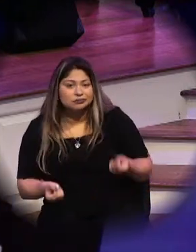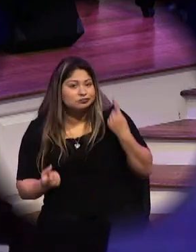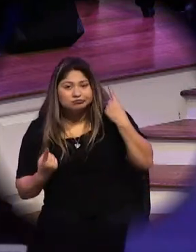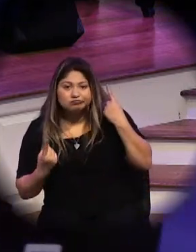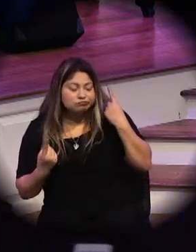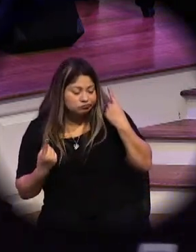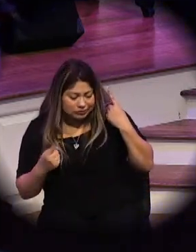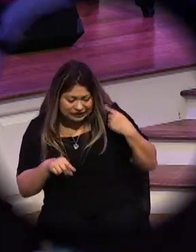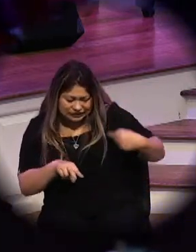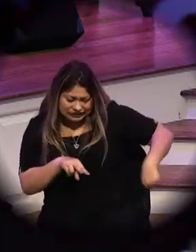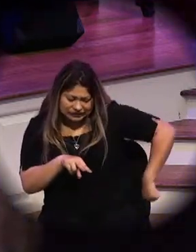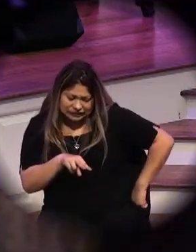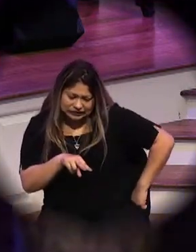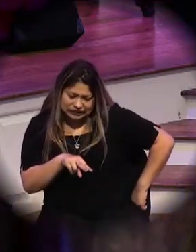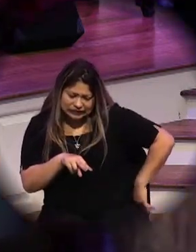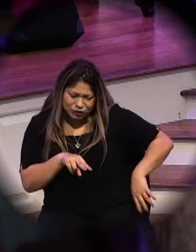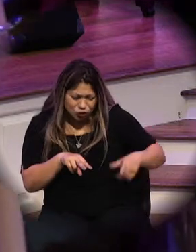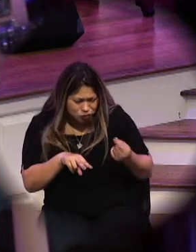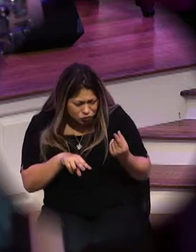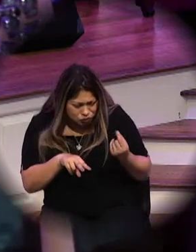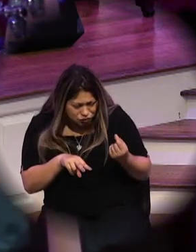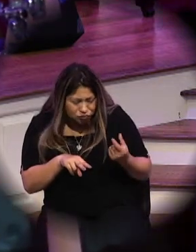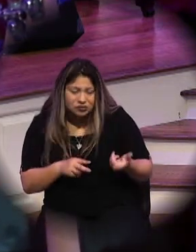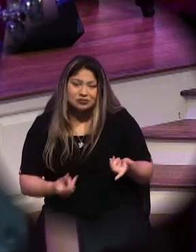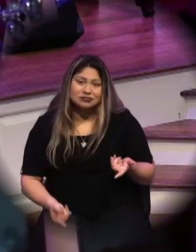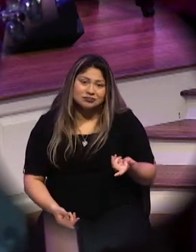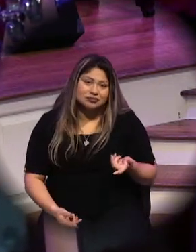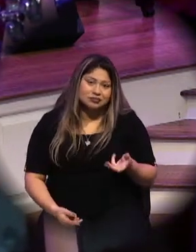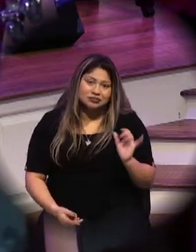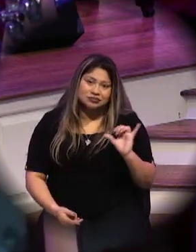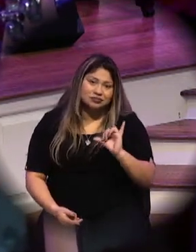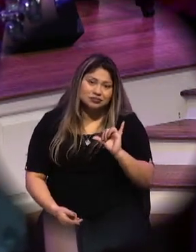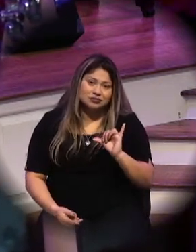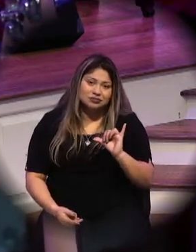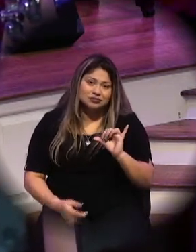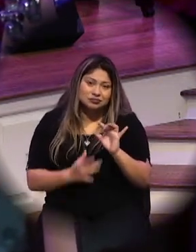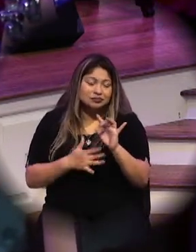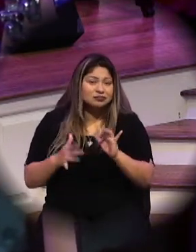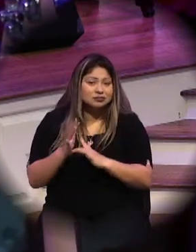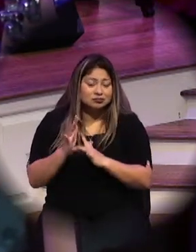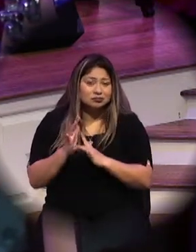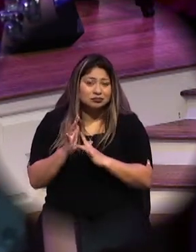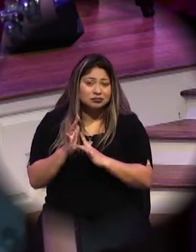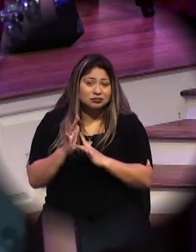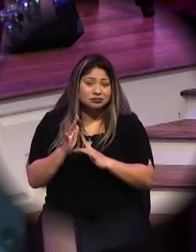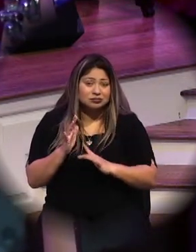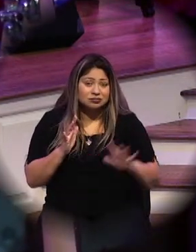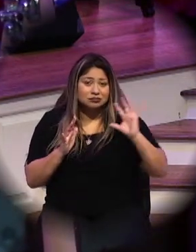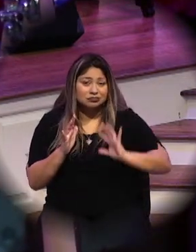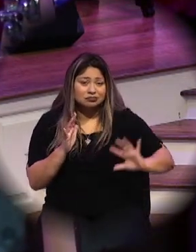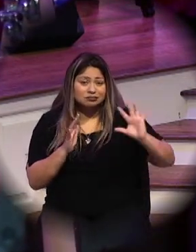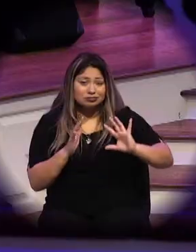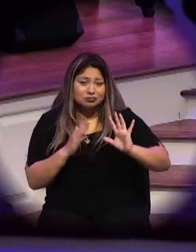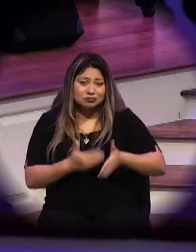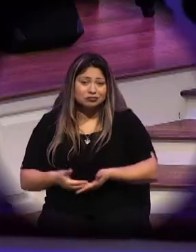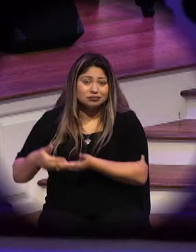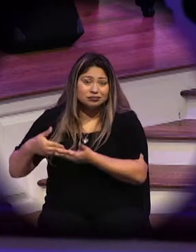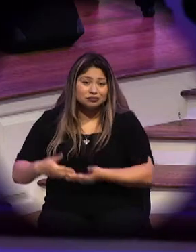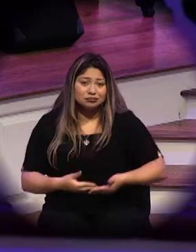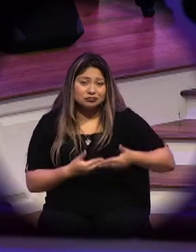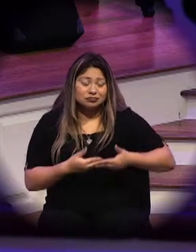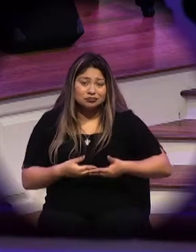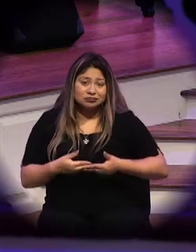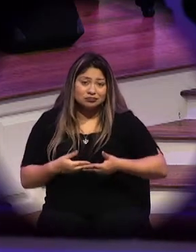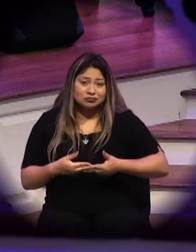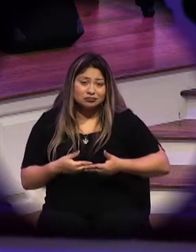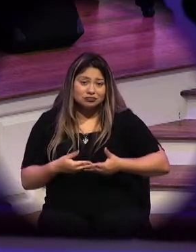so far as to give himself on the cross that we might be saved. Mary picks up on